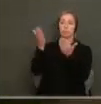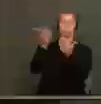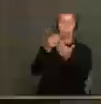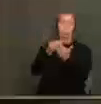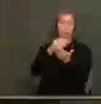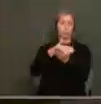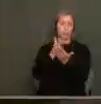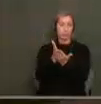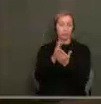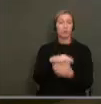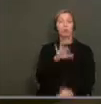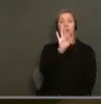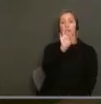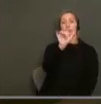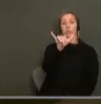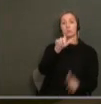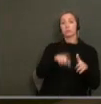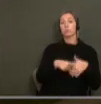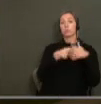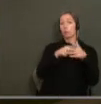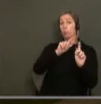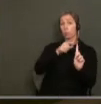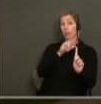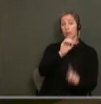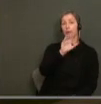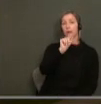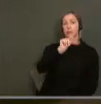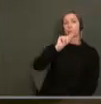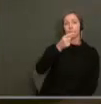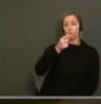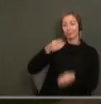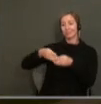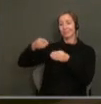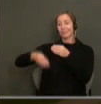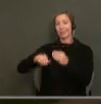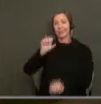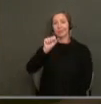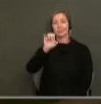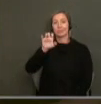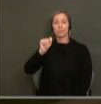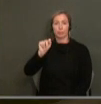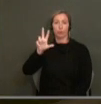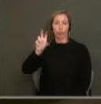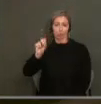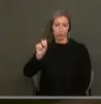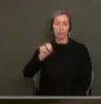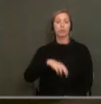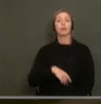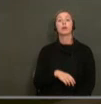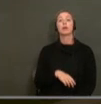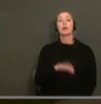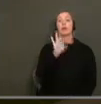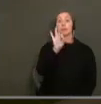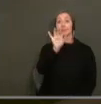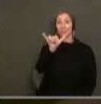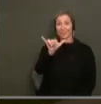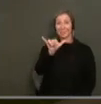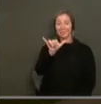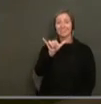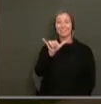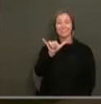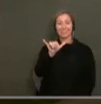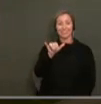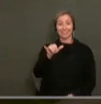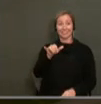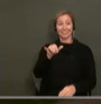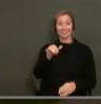fiscal year that begins October 1 and ends September 30th. So the fiscal year 22 is quickly ending at the end of